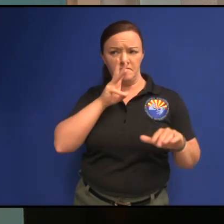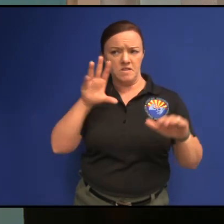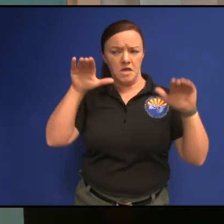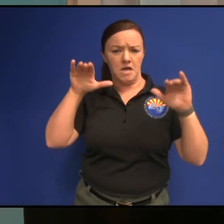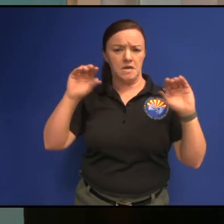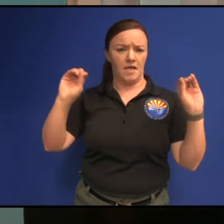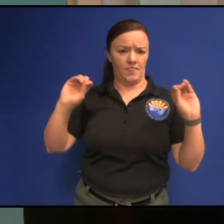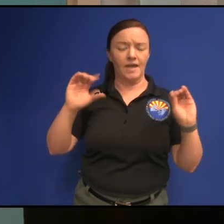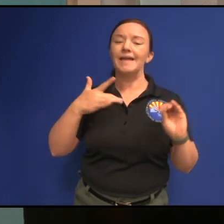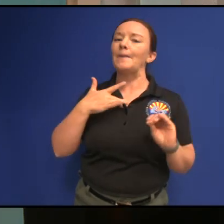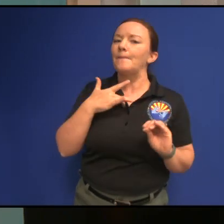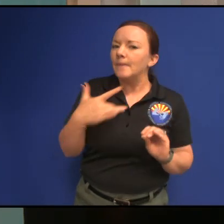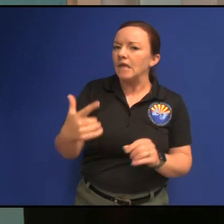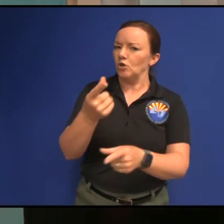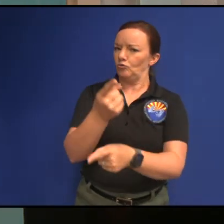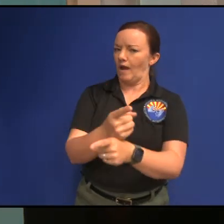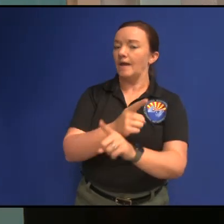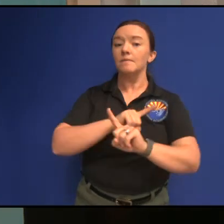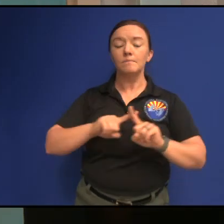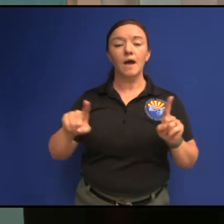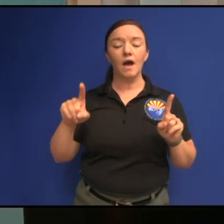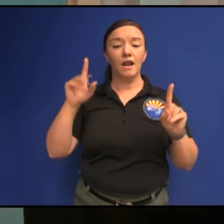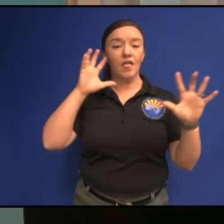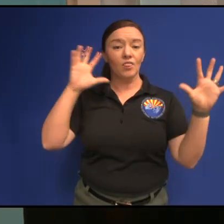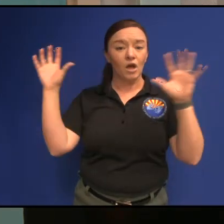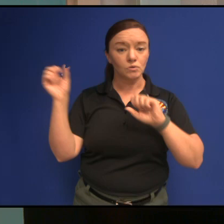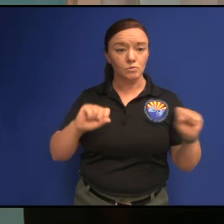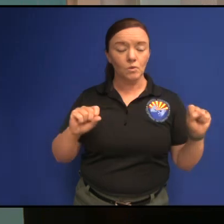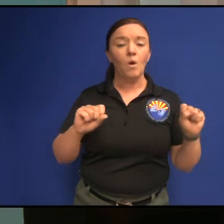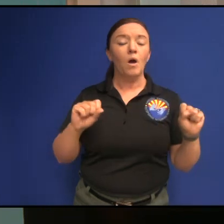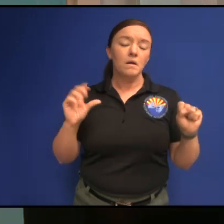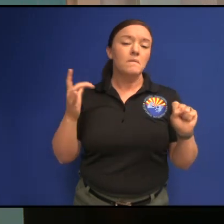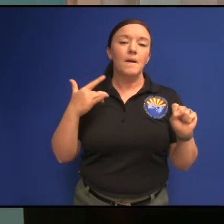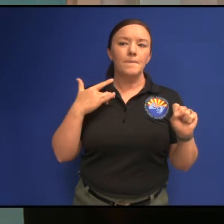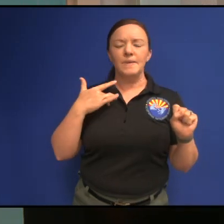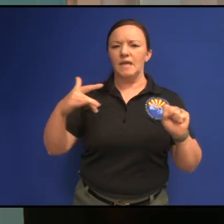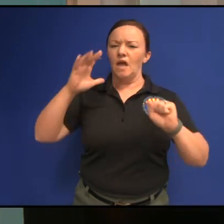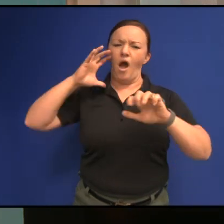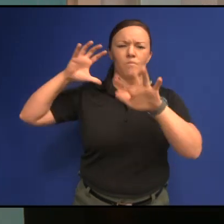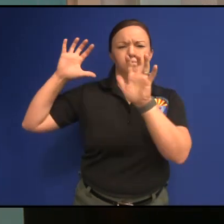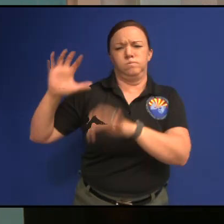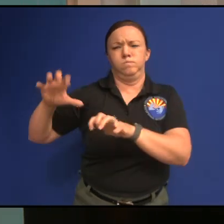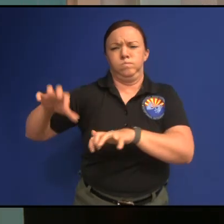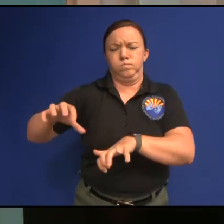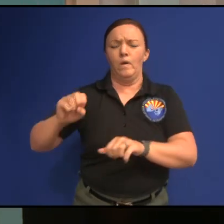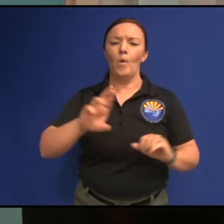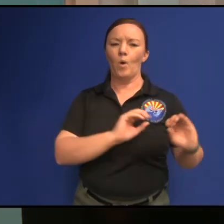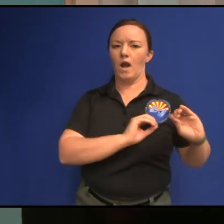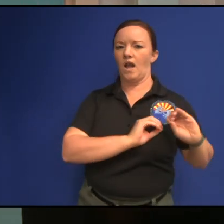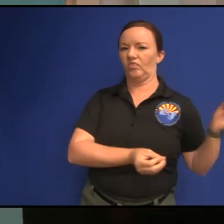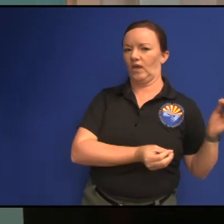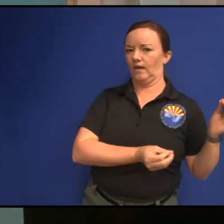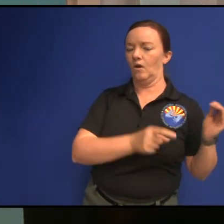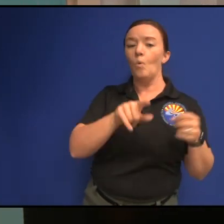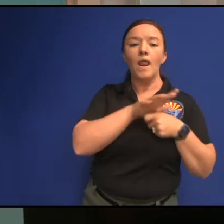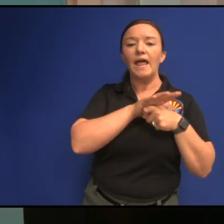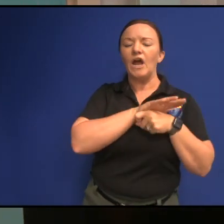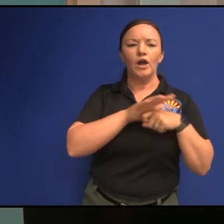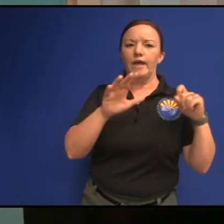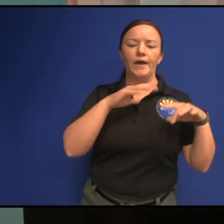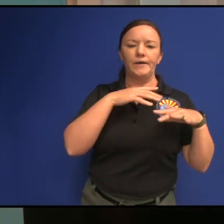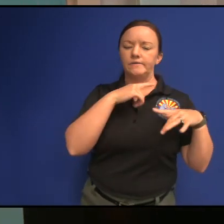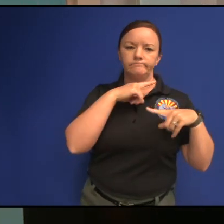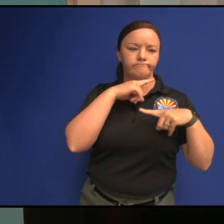you'd be right. The problem with thunderstorms is it's usually an all or nothing. There's a place that will get 0 rain